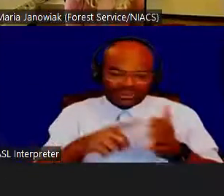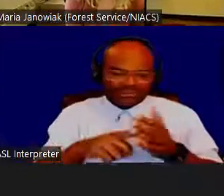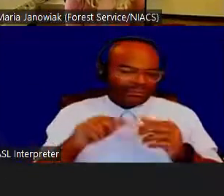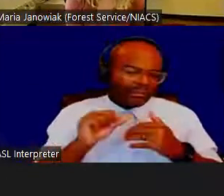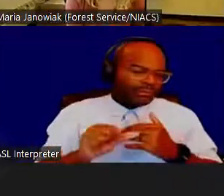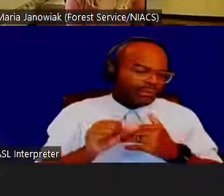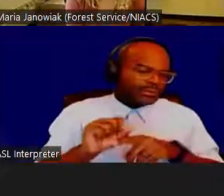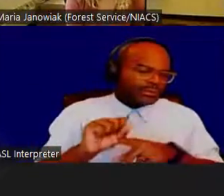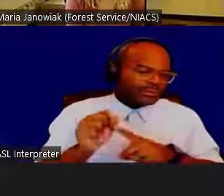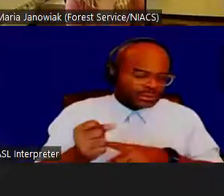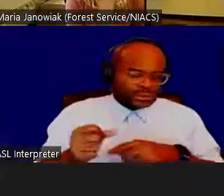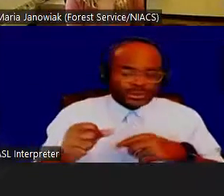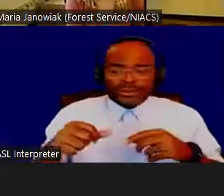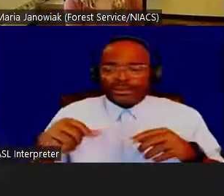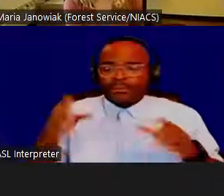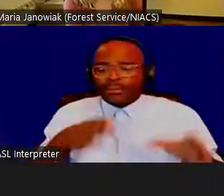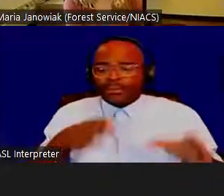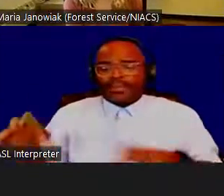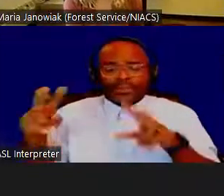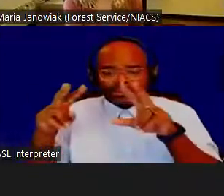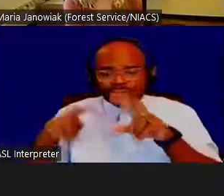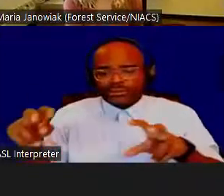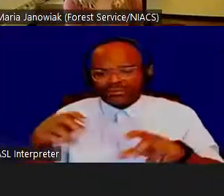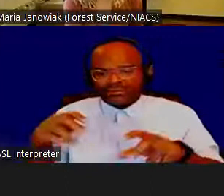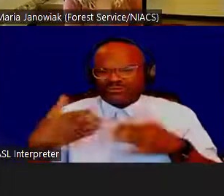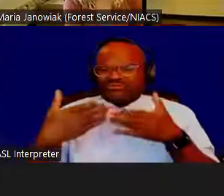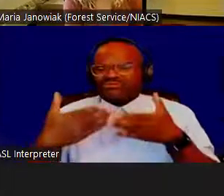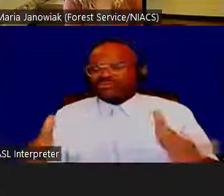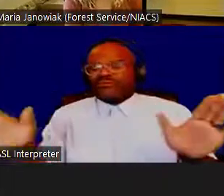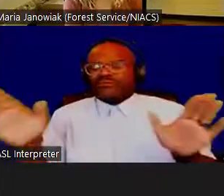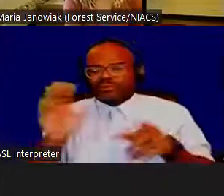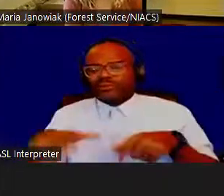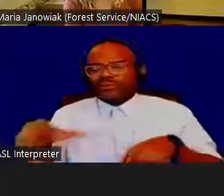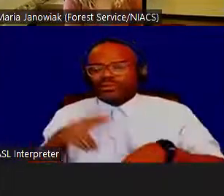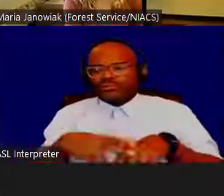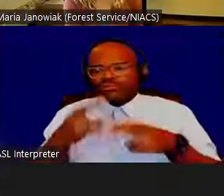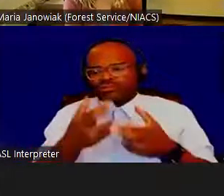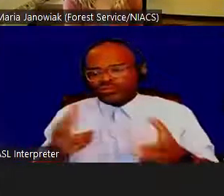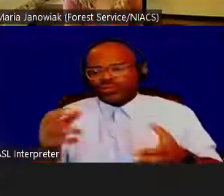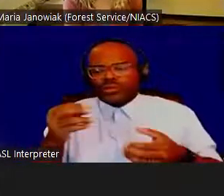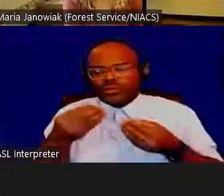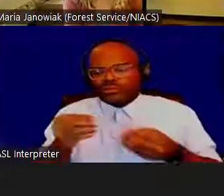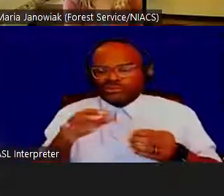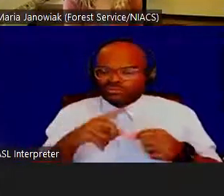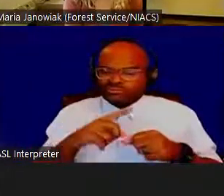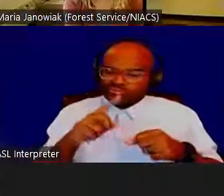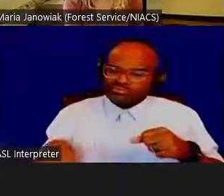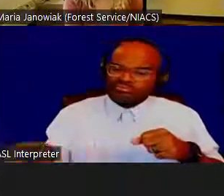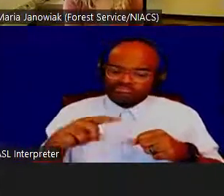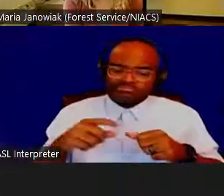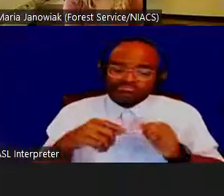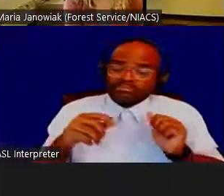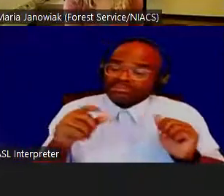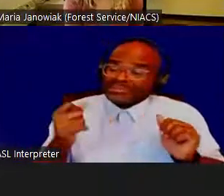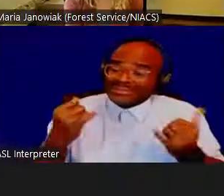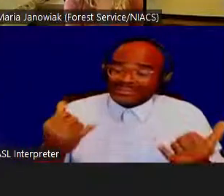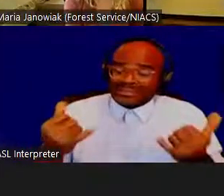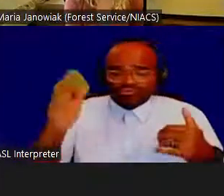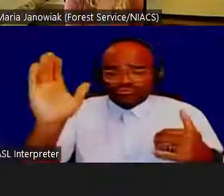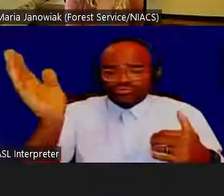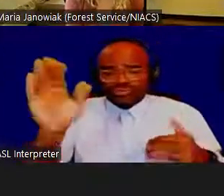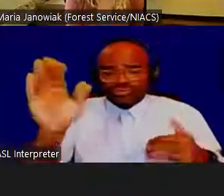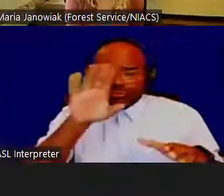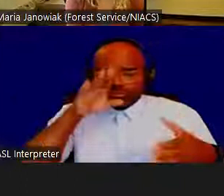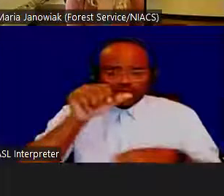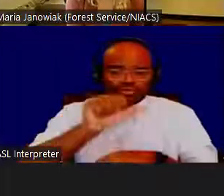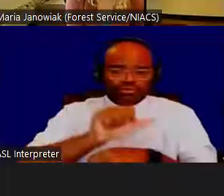adaptation planning, and technical assistance for a wide variety of natural resource organizations. And so today he'll be presenting on work that he